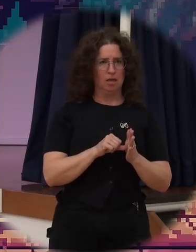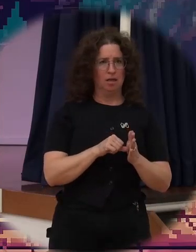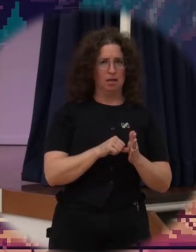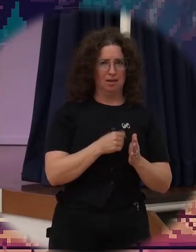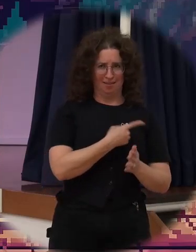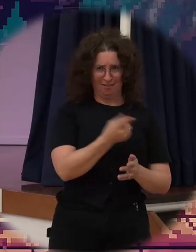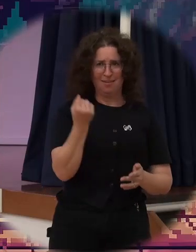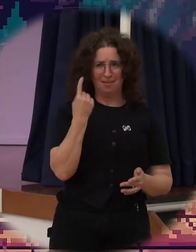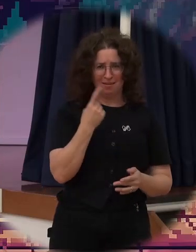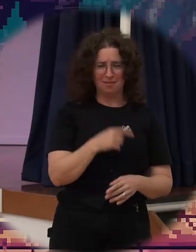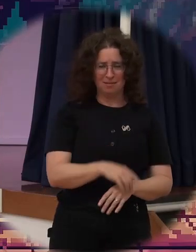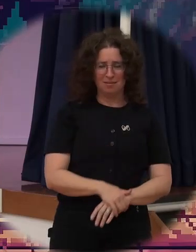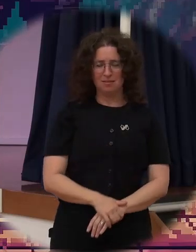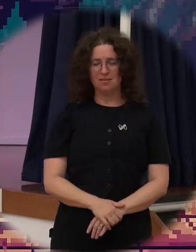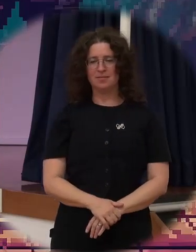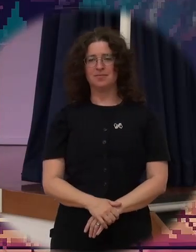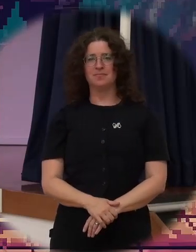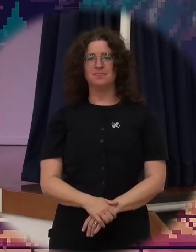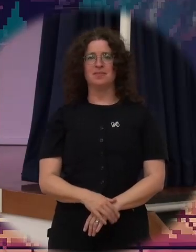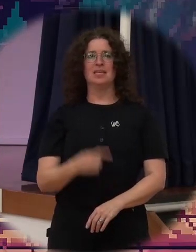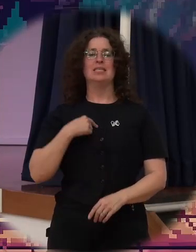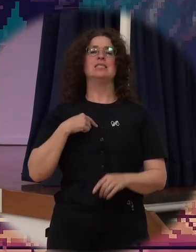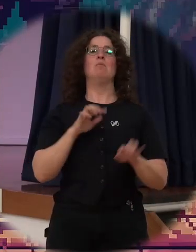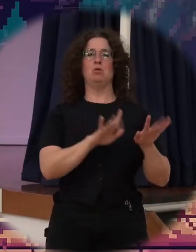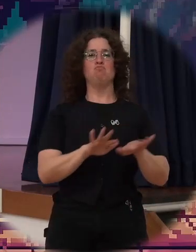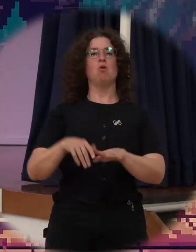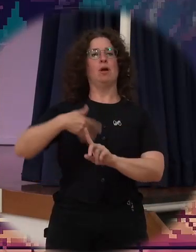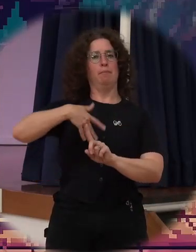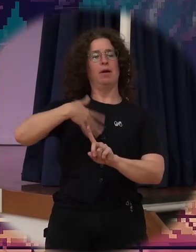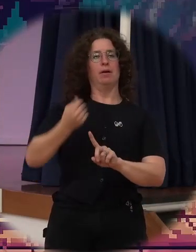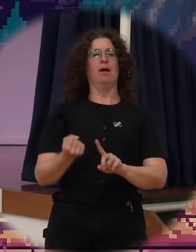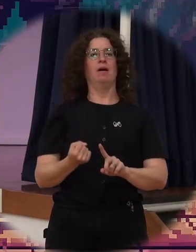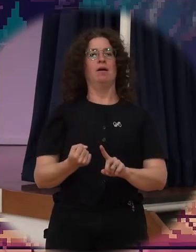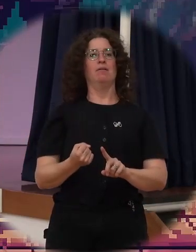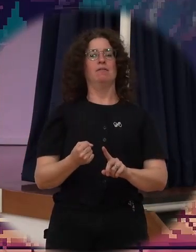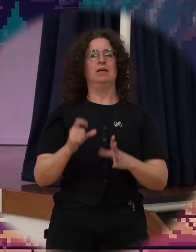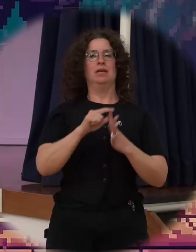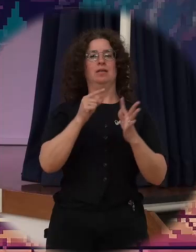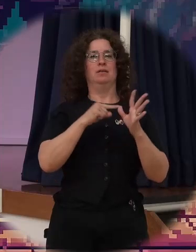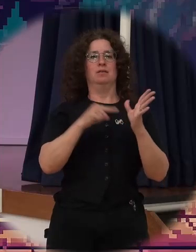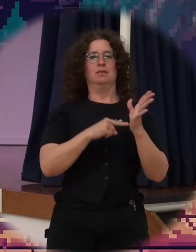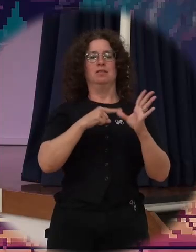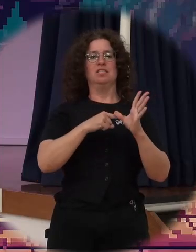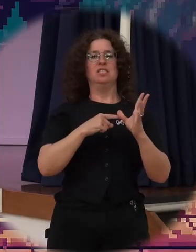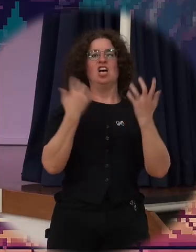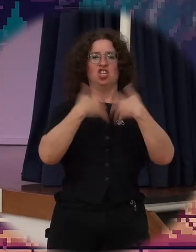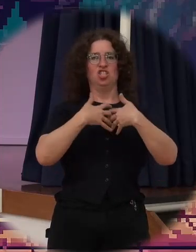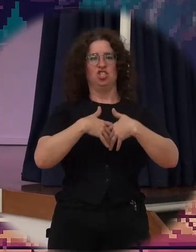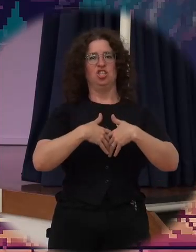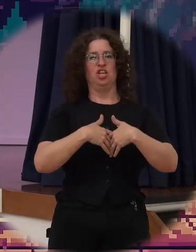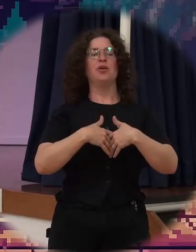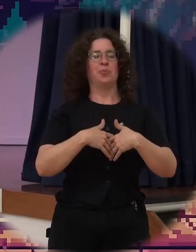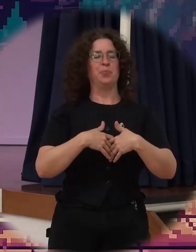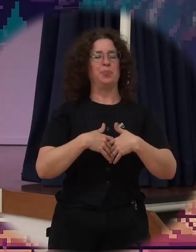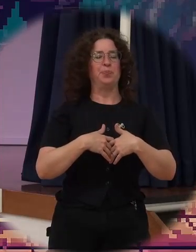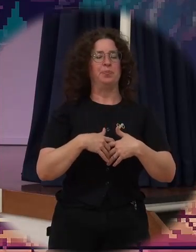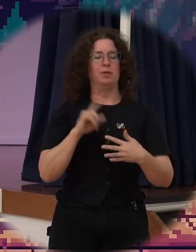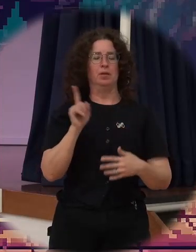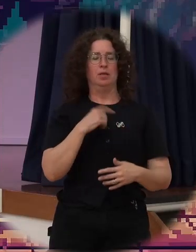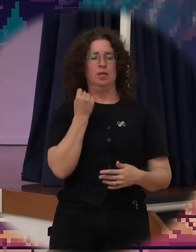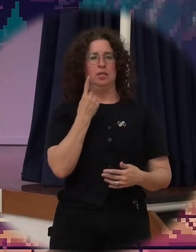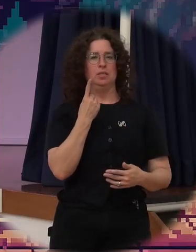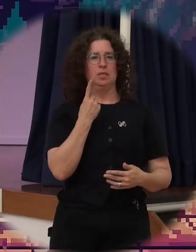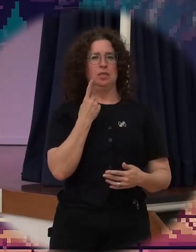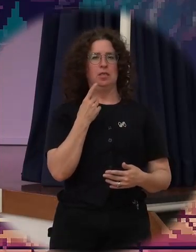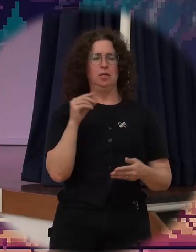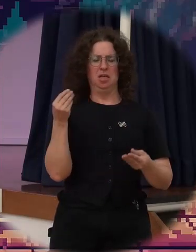faces. Whilst I come from a programming background and we do come from data engineering backgrounds ourselves, we realized we don't have the